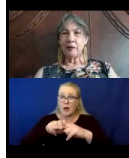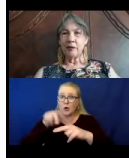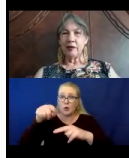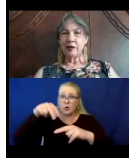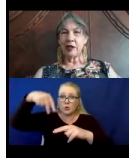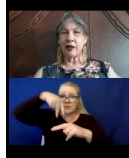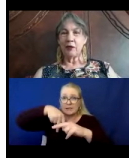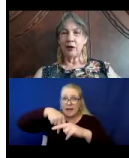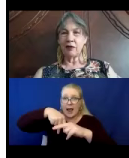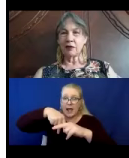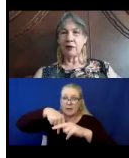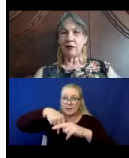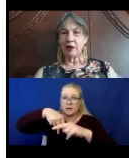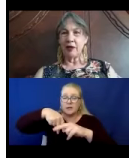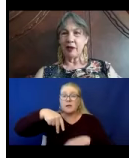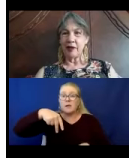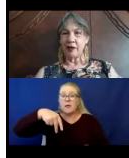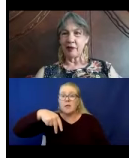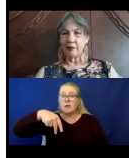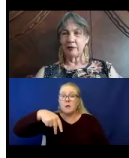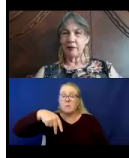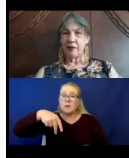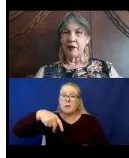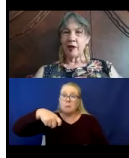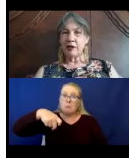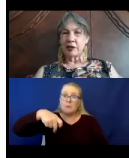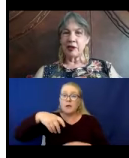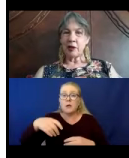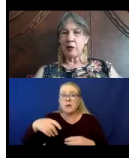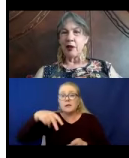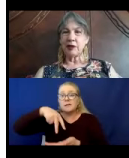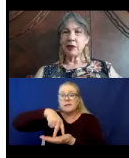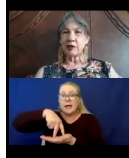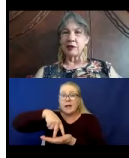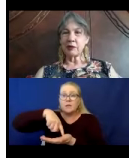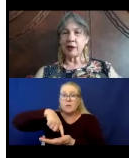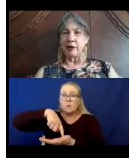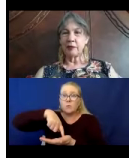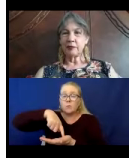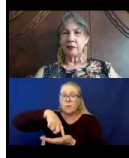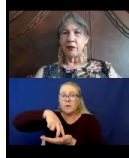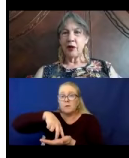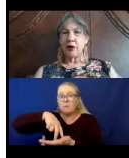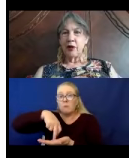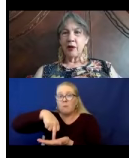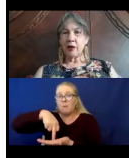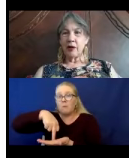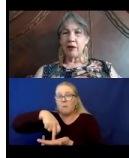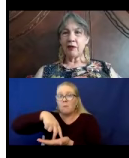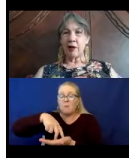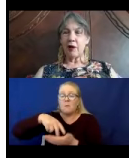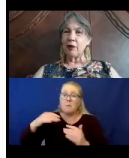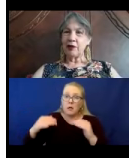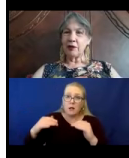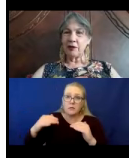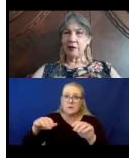while standing on first one foot and then on the other, just to get your balance muscles working. Or if you